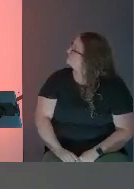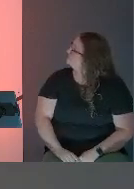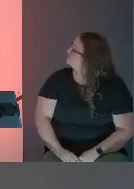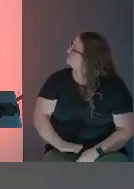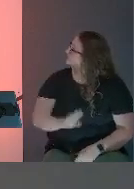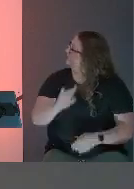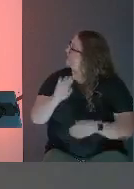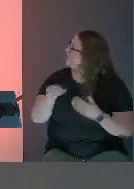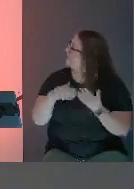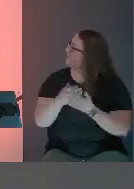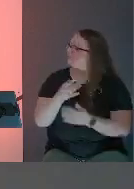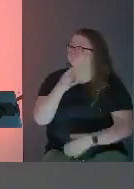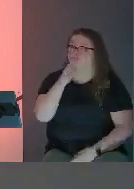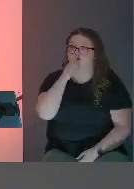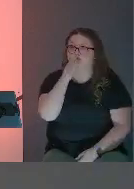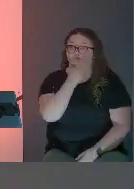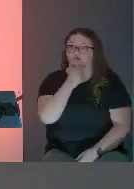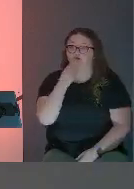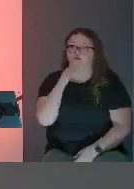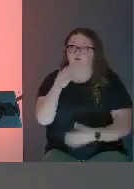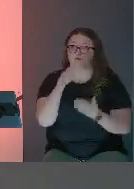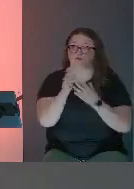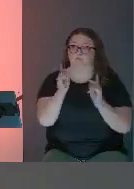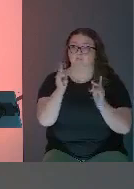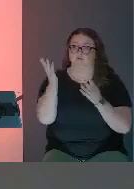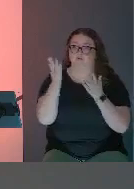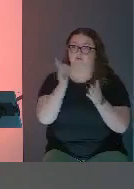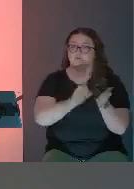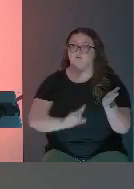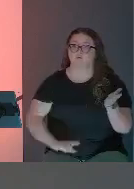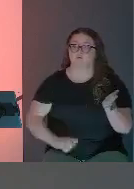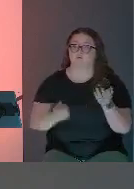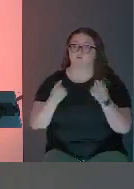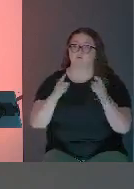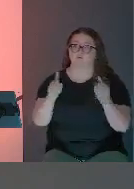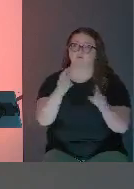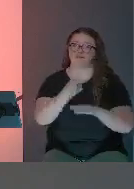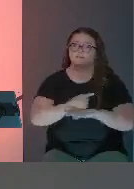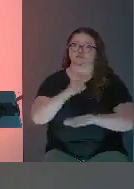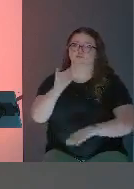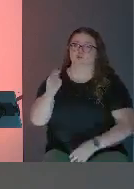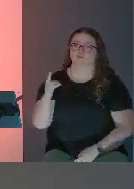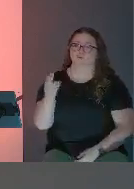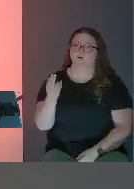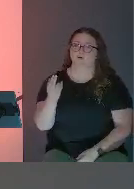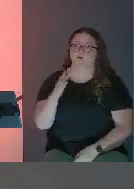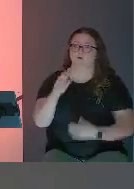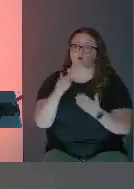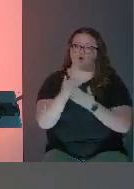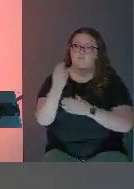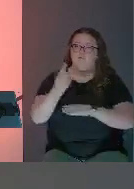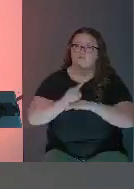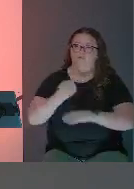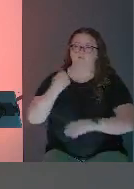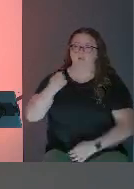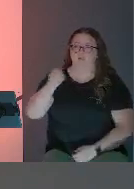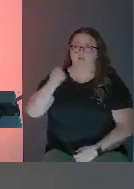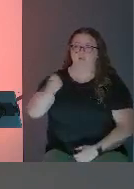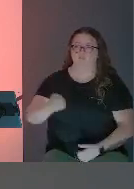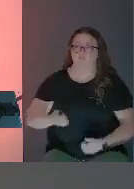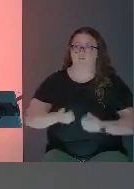land. And the people served the Lord all the days of Joshua and all the days of the elders that outlived